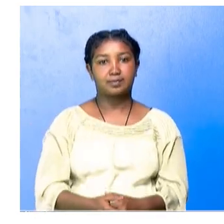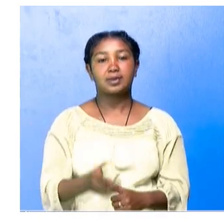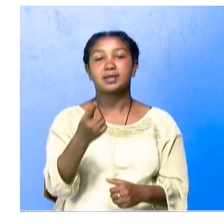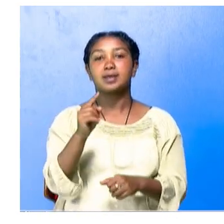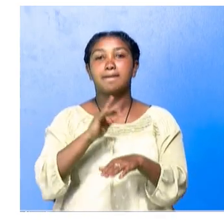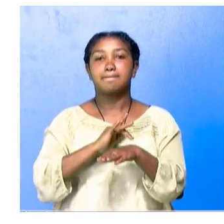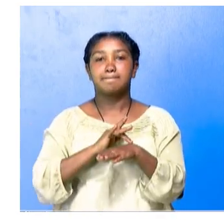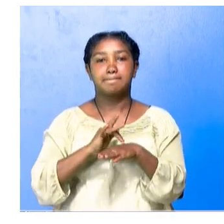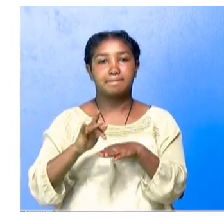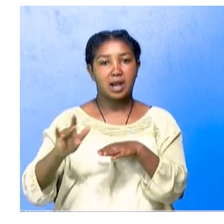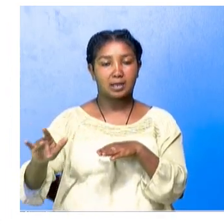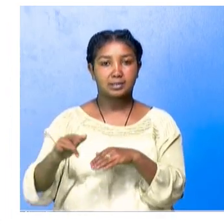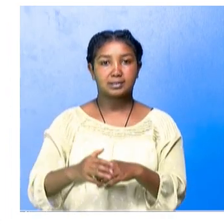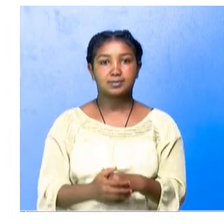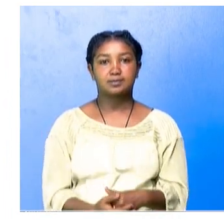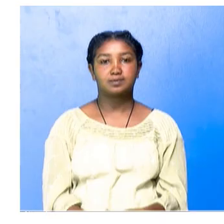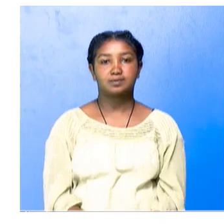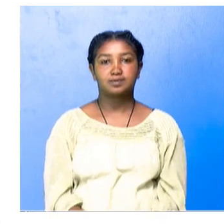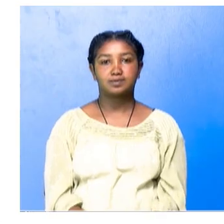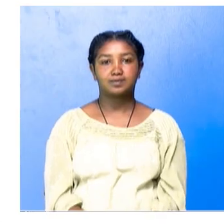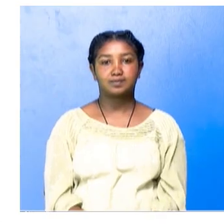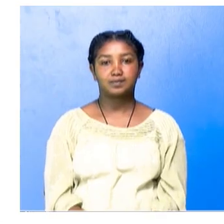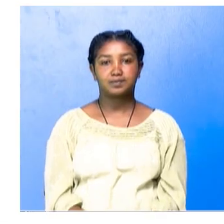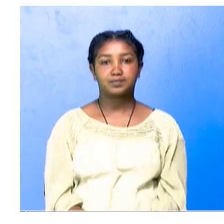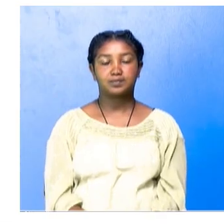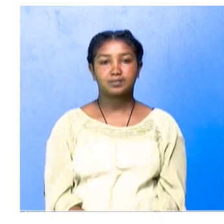the blank